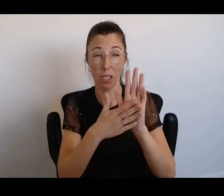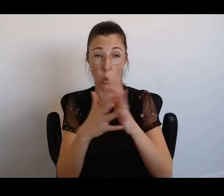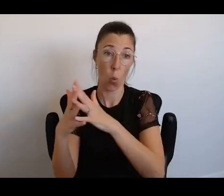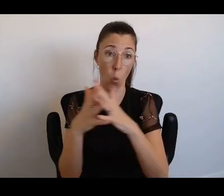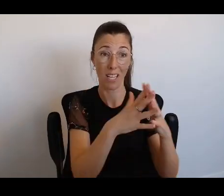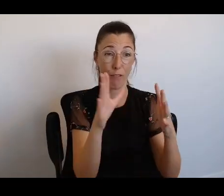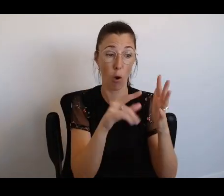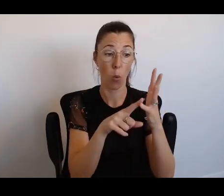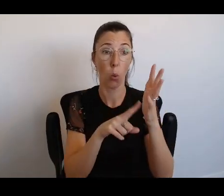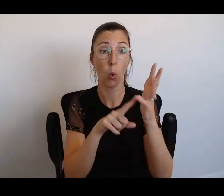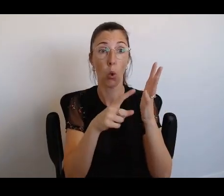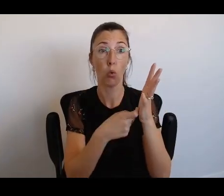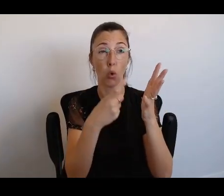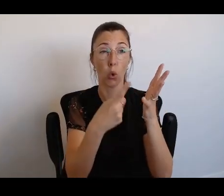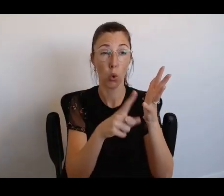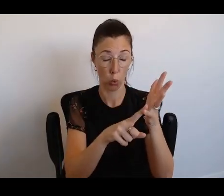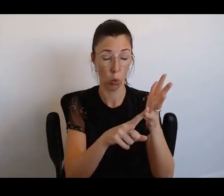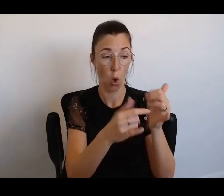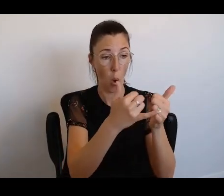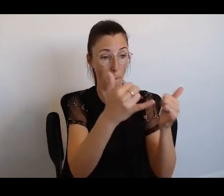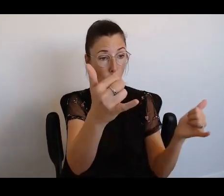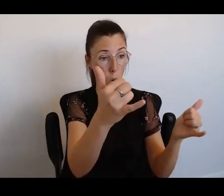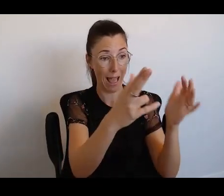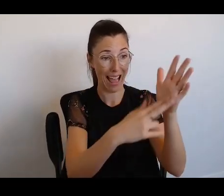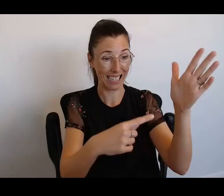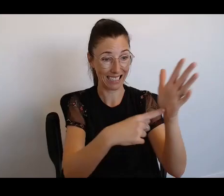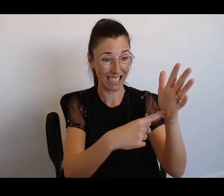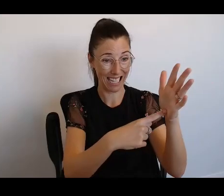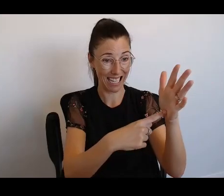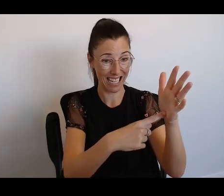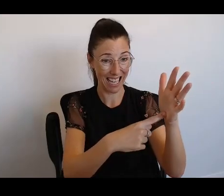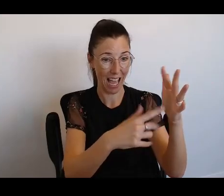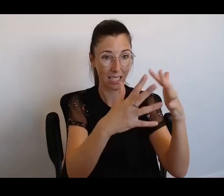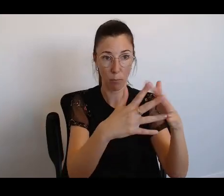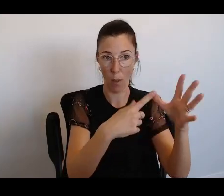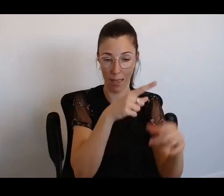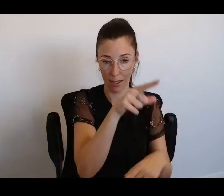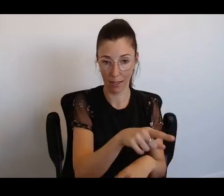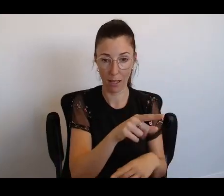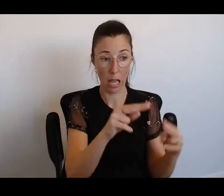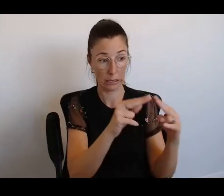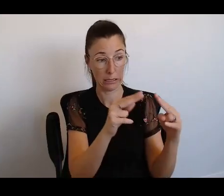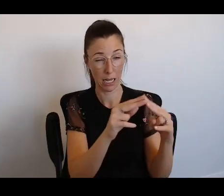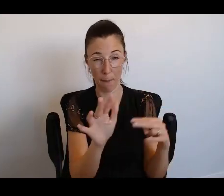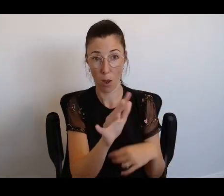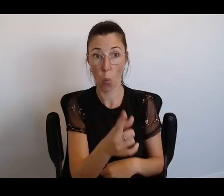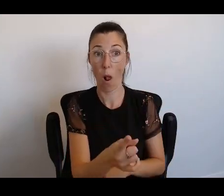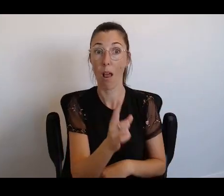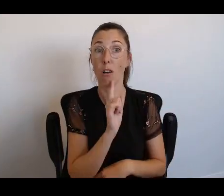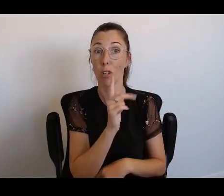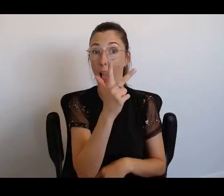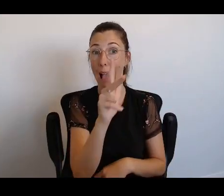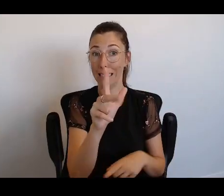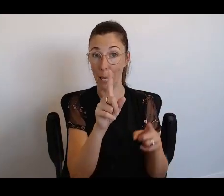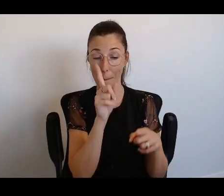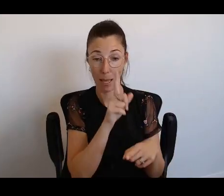Northern Territory and Western Australia, on the Western Australian side. The township of approximately 180 people is nestled amongst